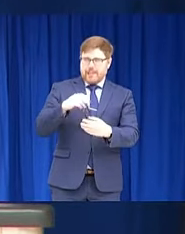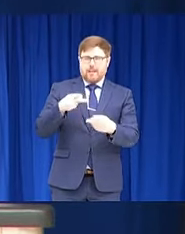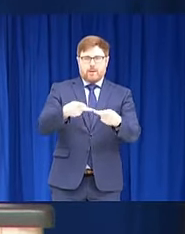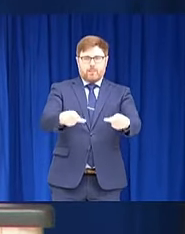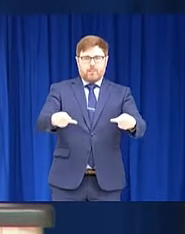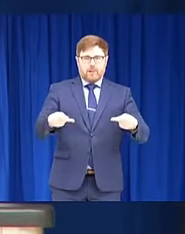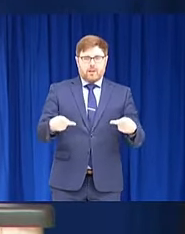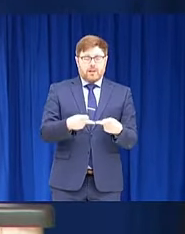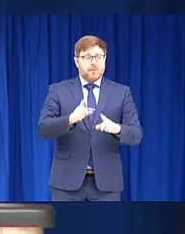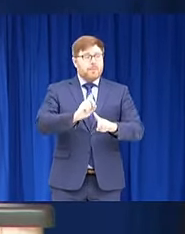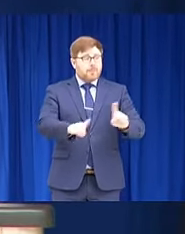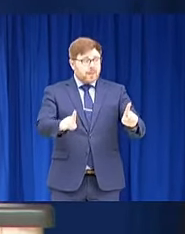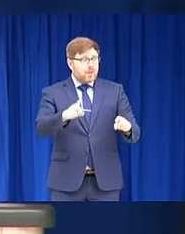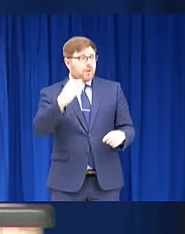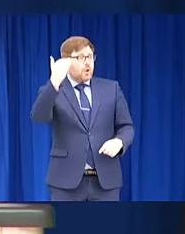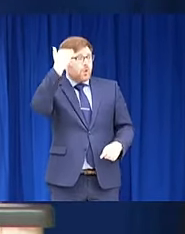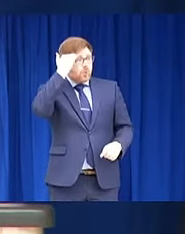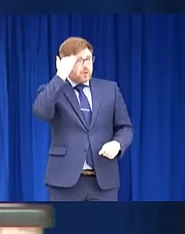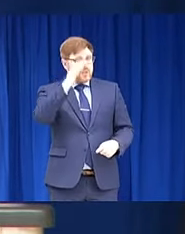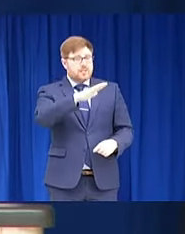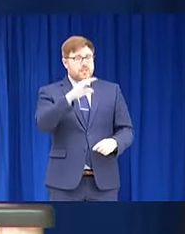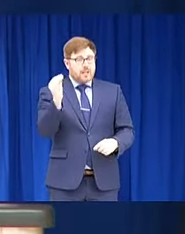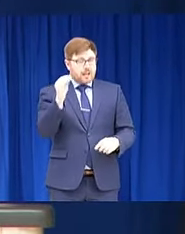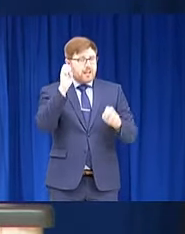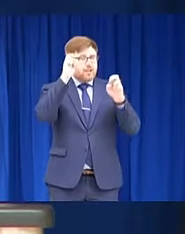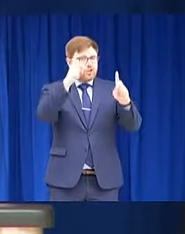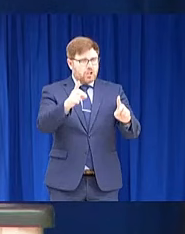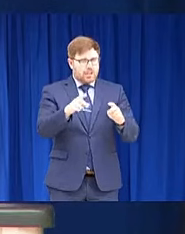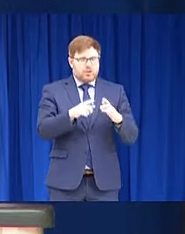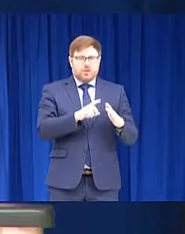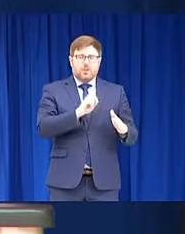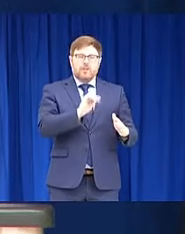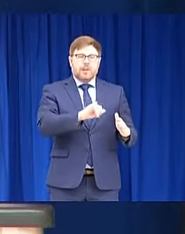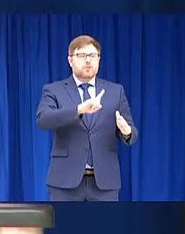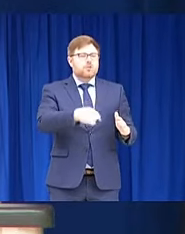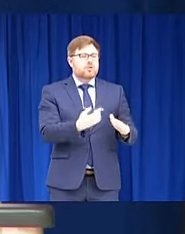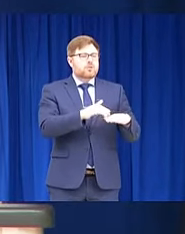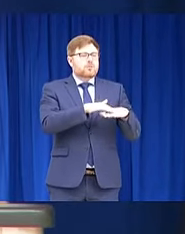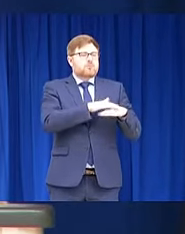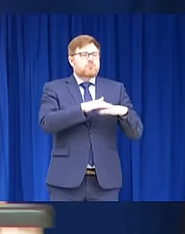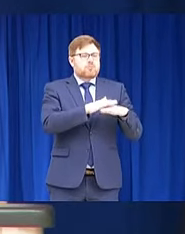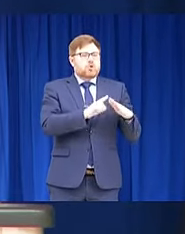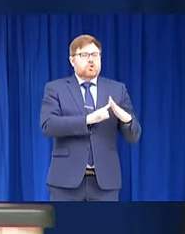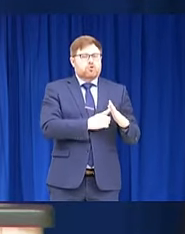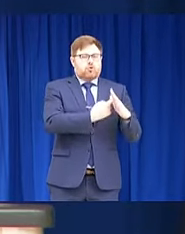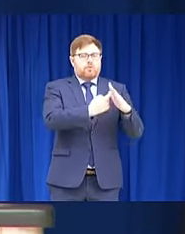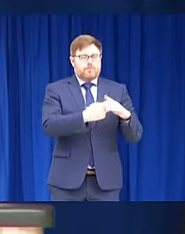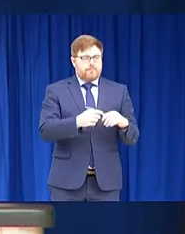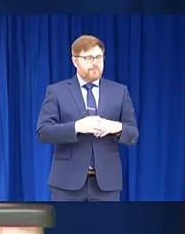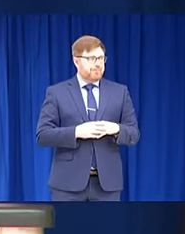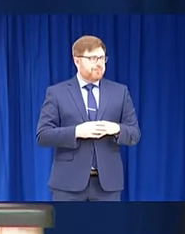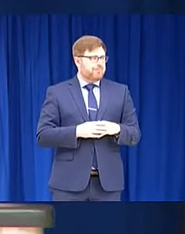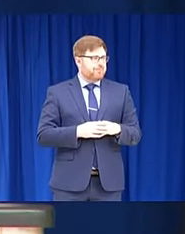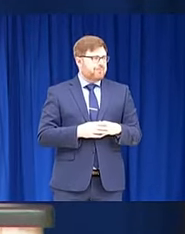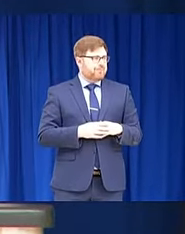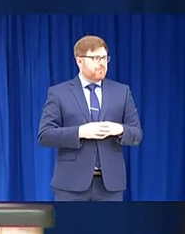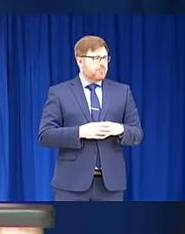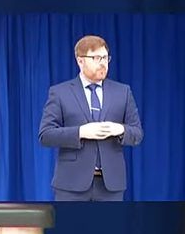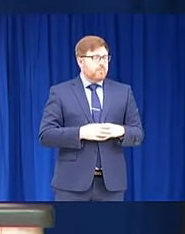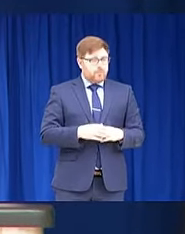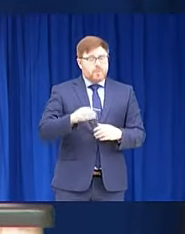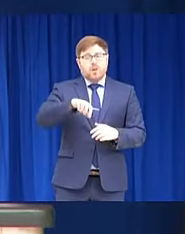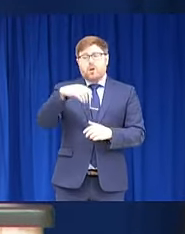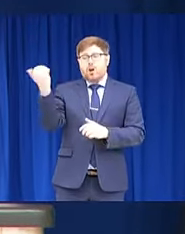awareness, education, and special observances are only a starting point. Just like other previously excluded or